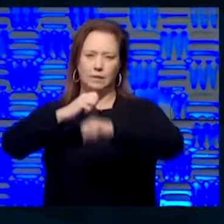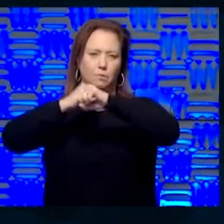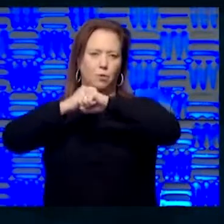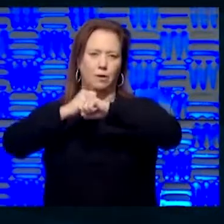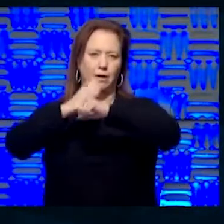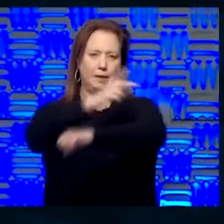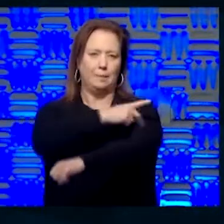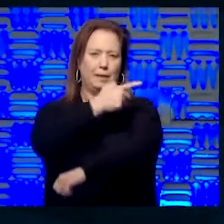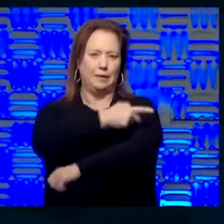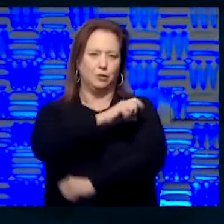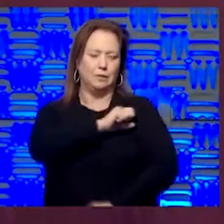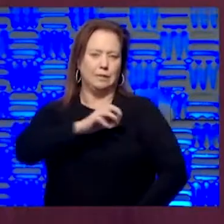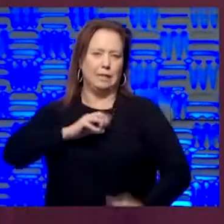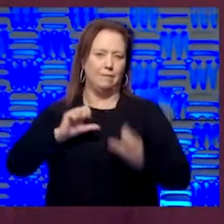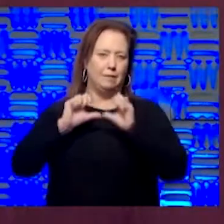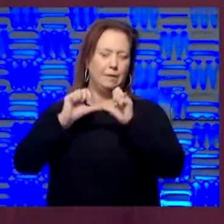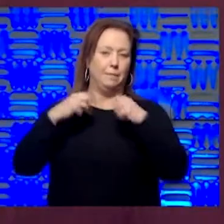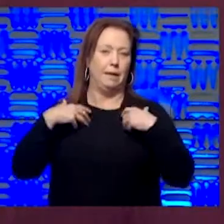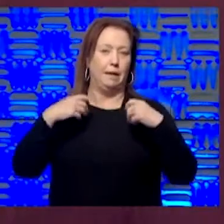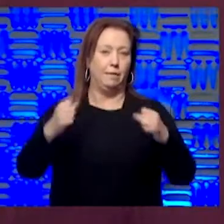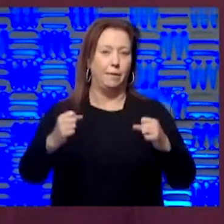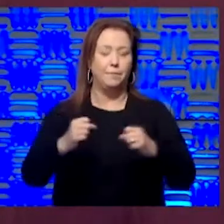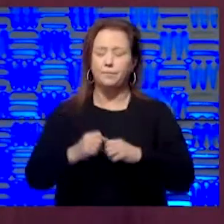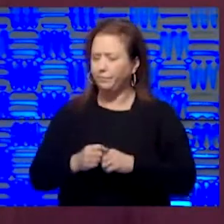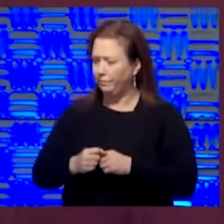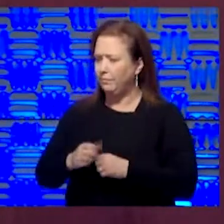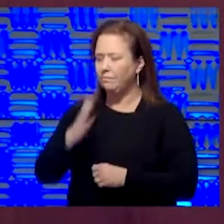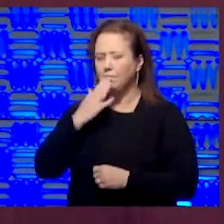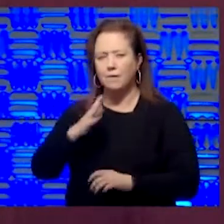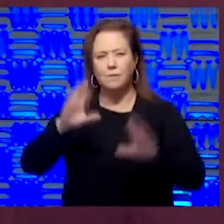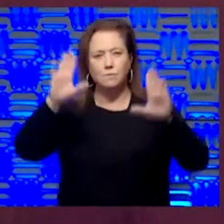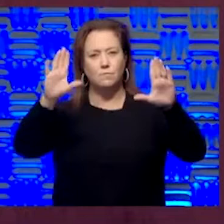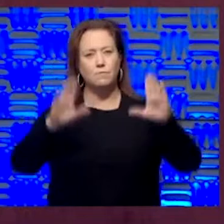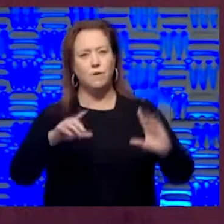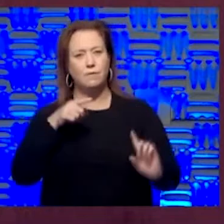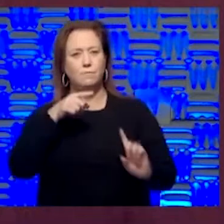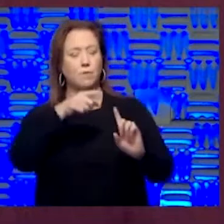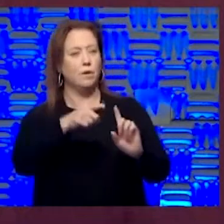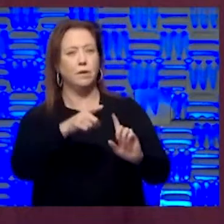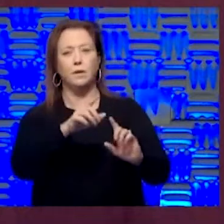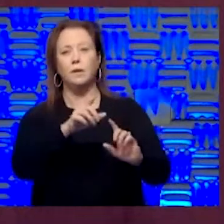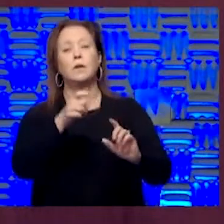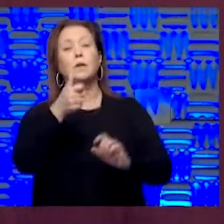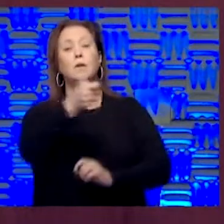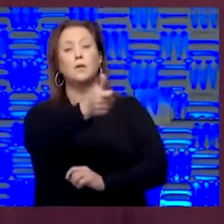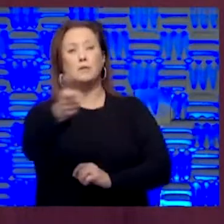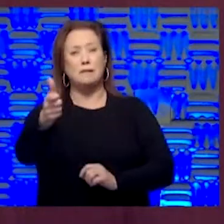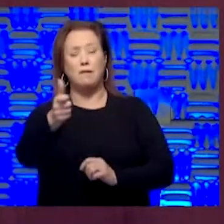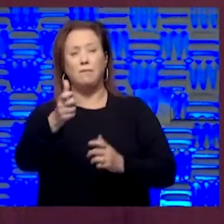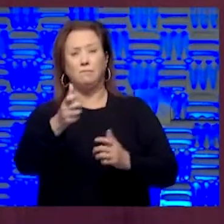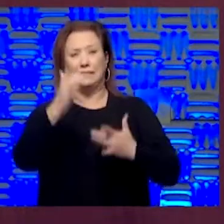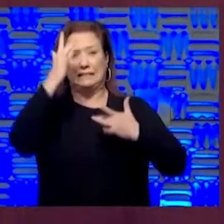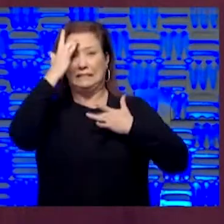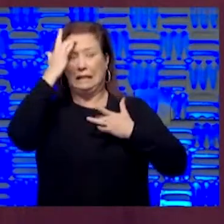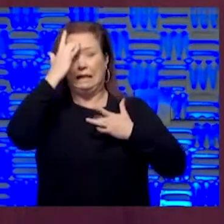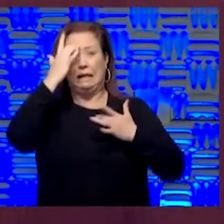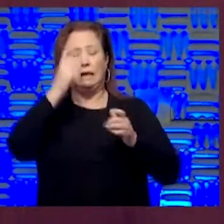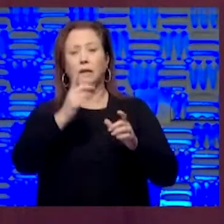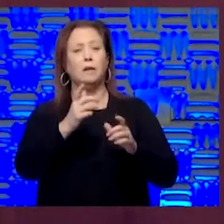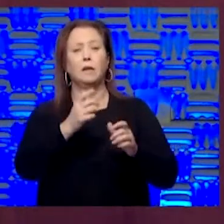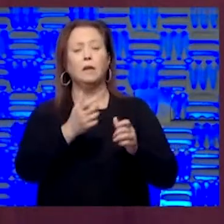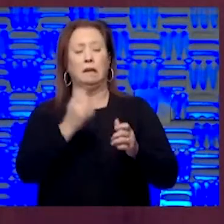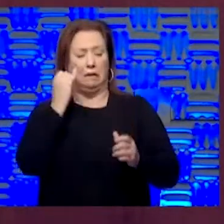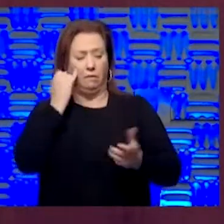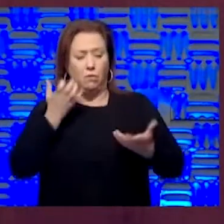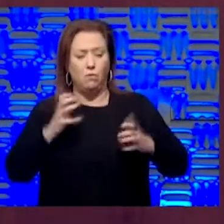healthy. Excellent, and you make a good point. Don't let yourself get sick by being afraid